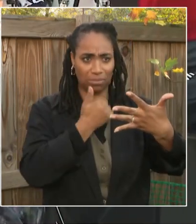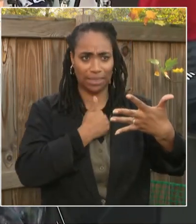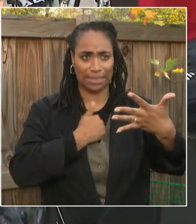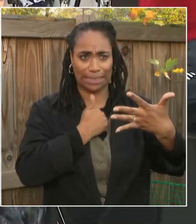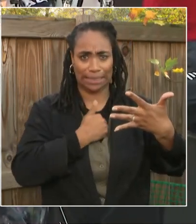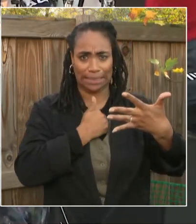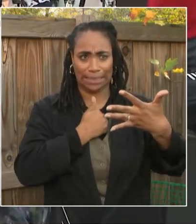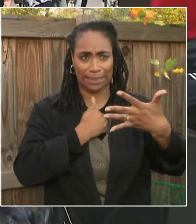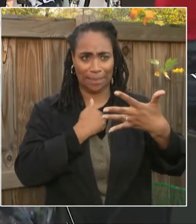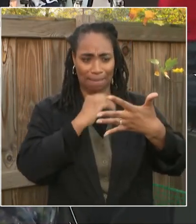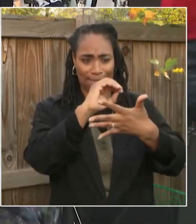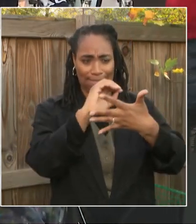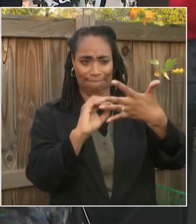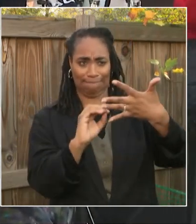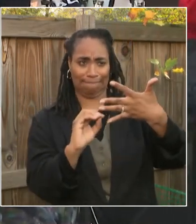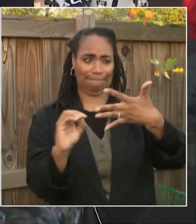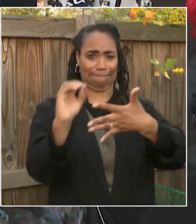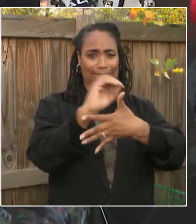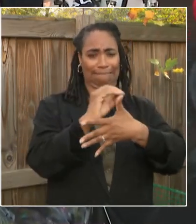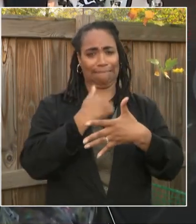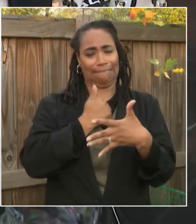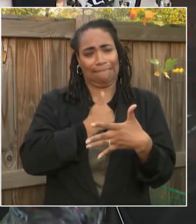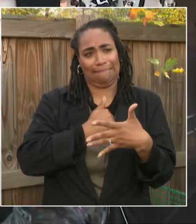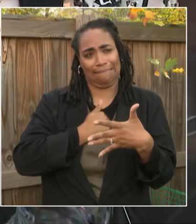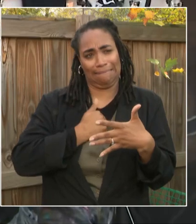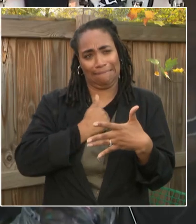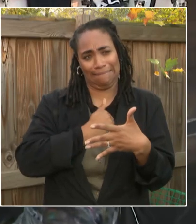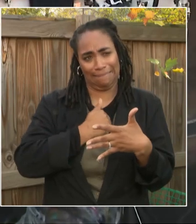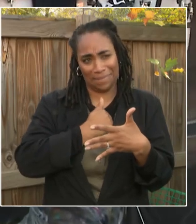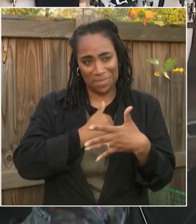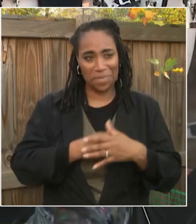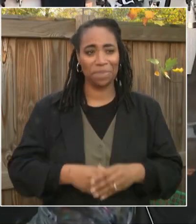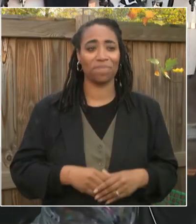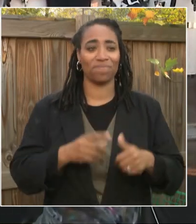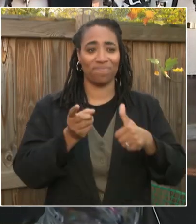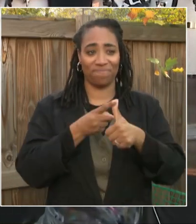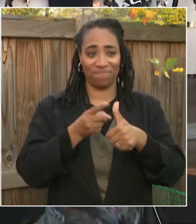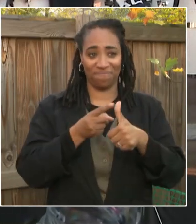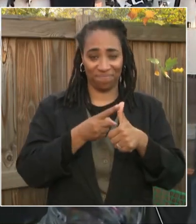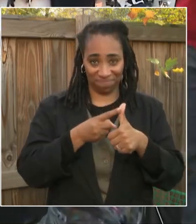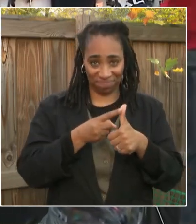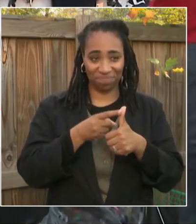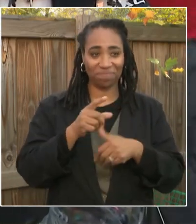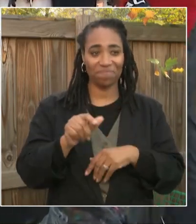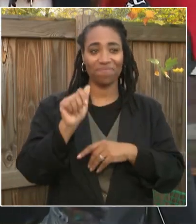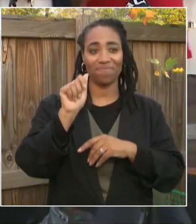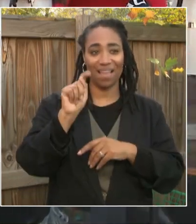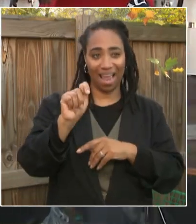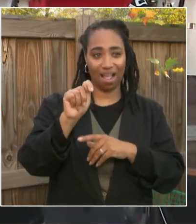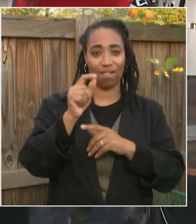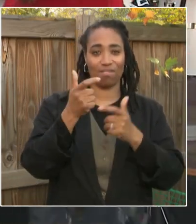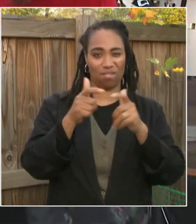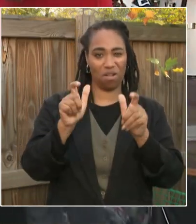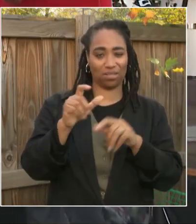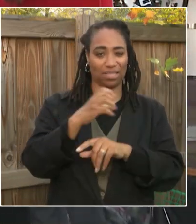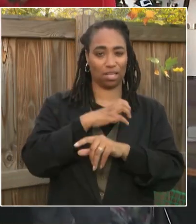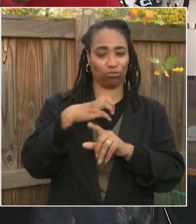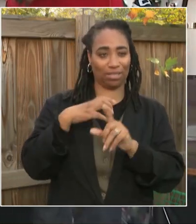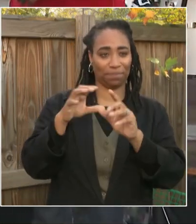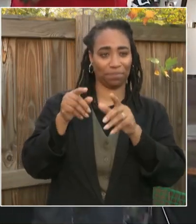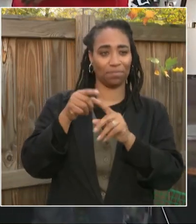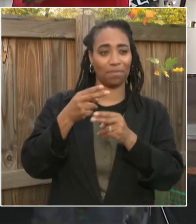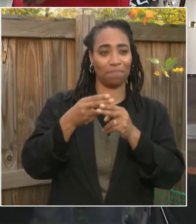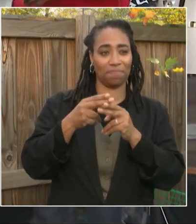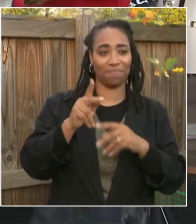jumped ahead. I'm sorry. No, we have council member, at-large city council member Kenyon McDuffie. Do me a favor and give him the proper